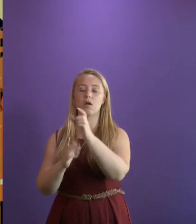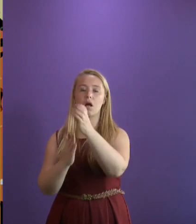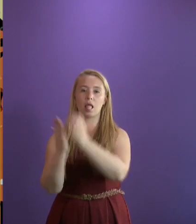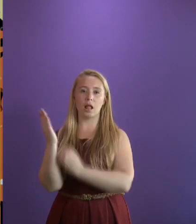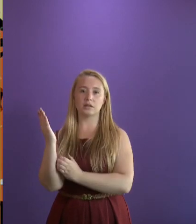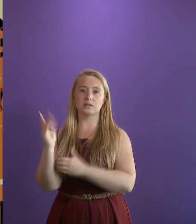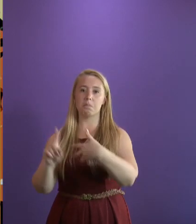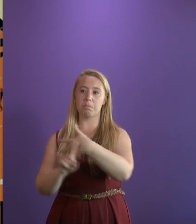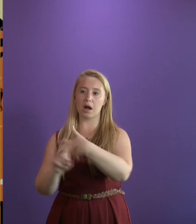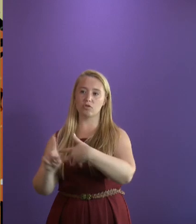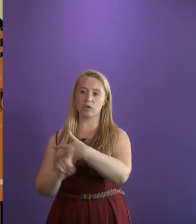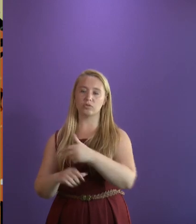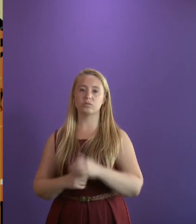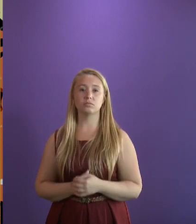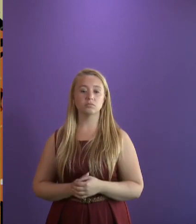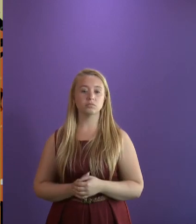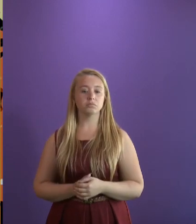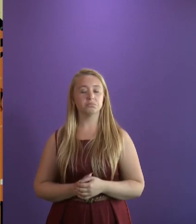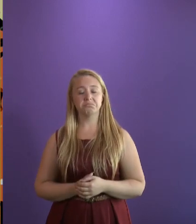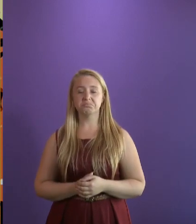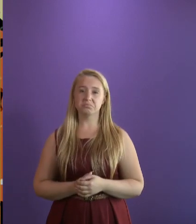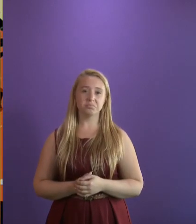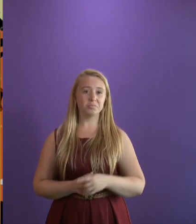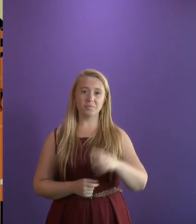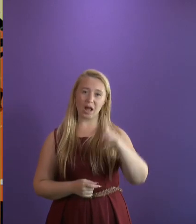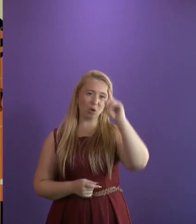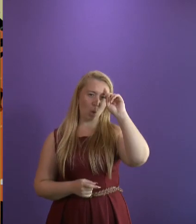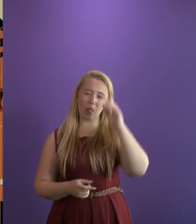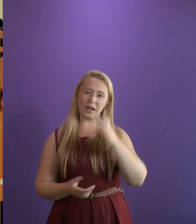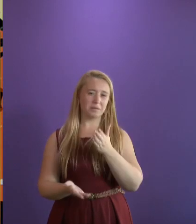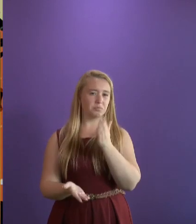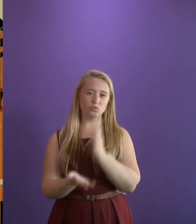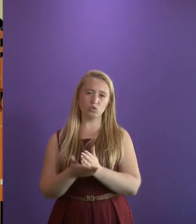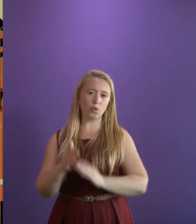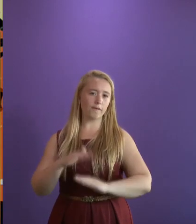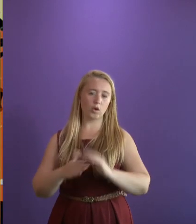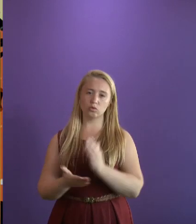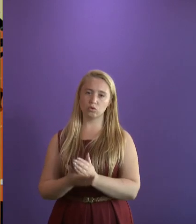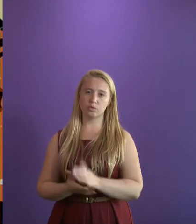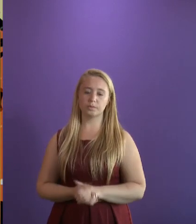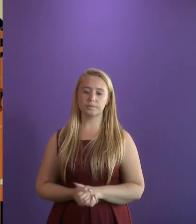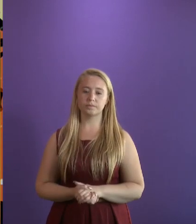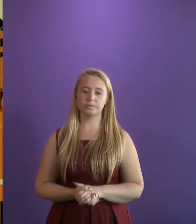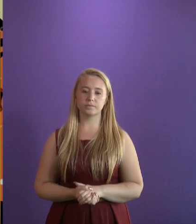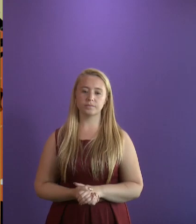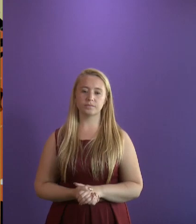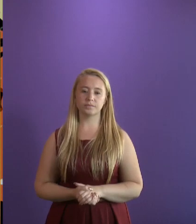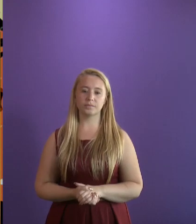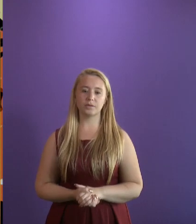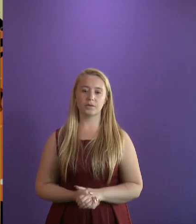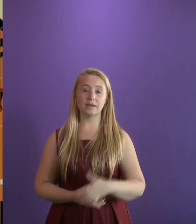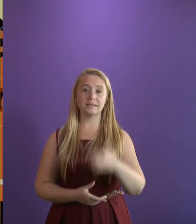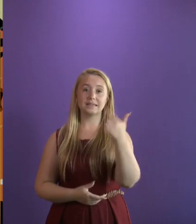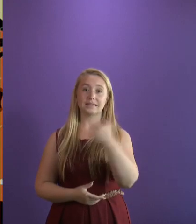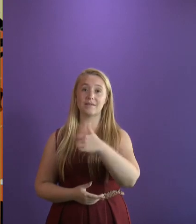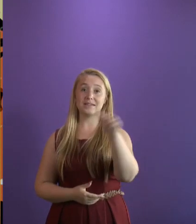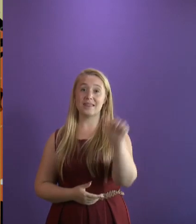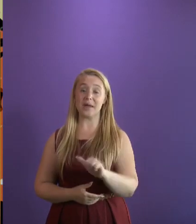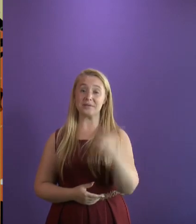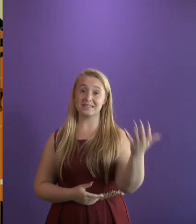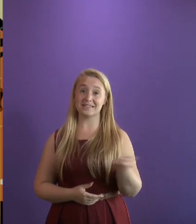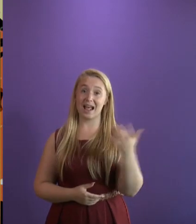I think that's maybe a perception that doesn't always meet reality, so can you address that too? Well, maybe I'll quote the £17,000 for